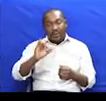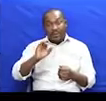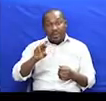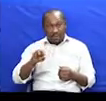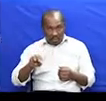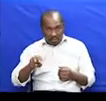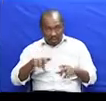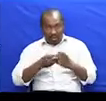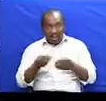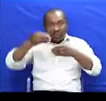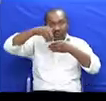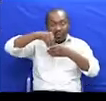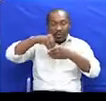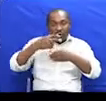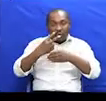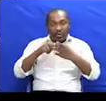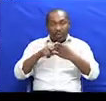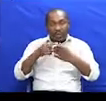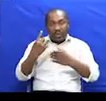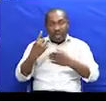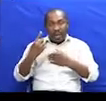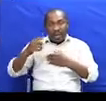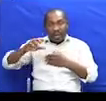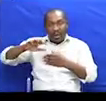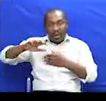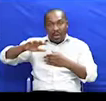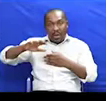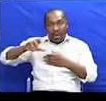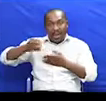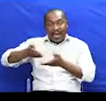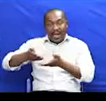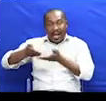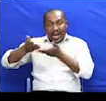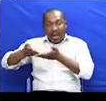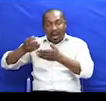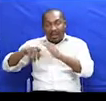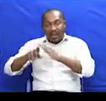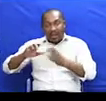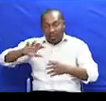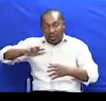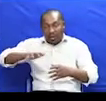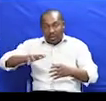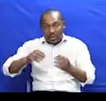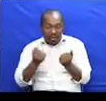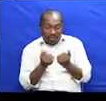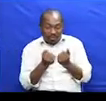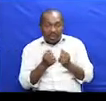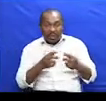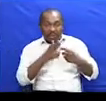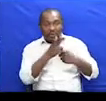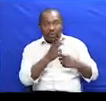in water, when they dissolved the 2.12 gram in water, they make a solution of about 250